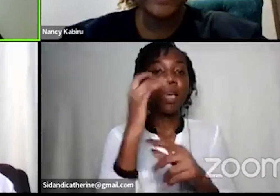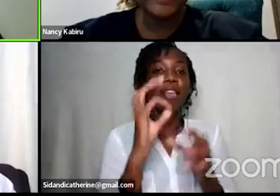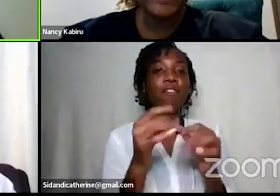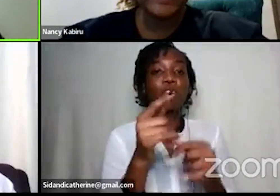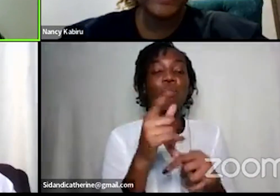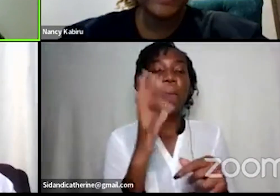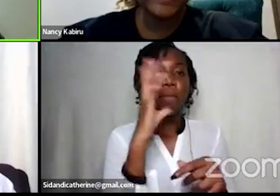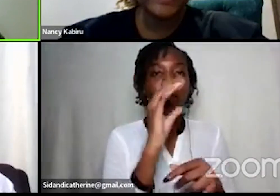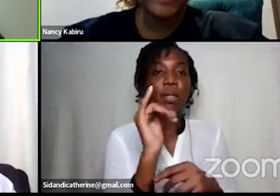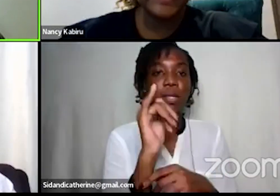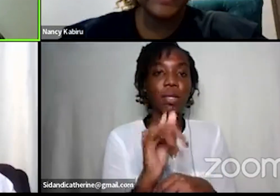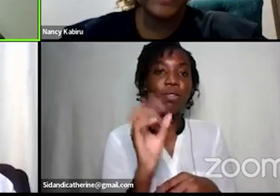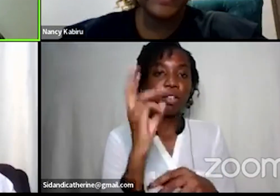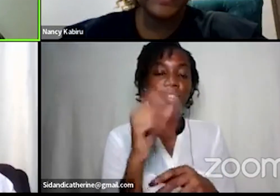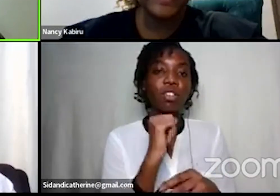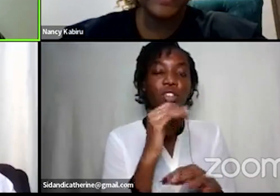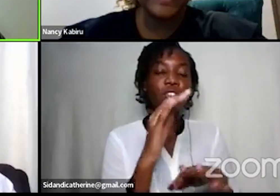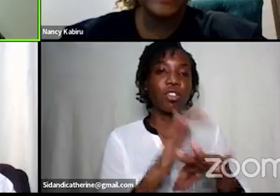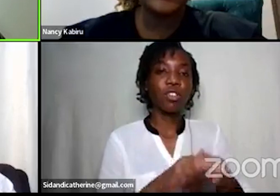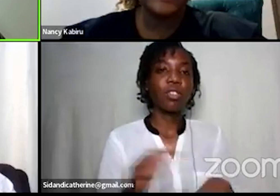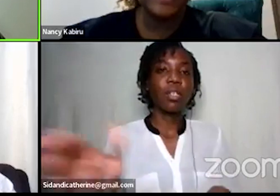Returning to work after postnatal depression.